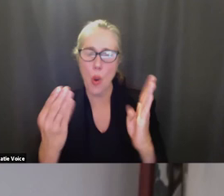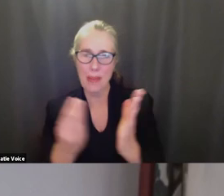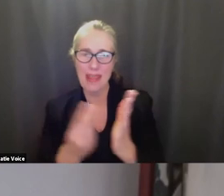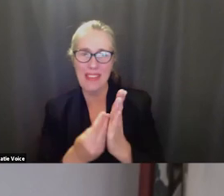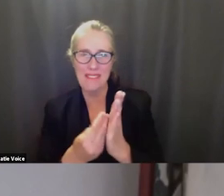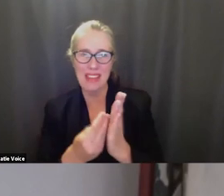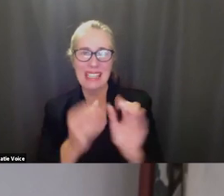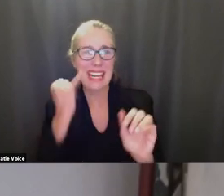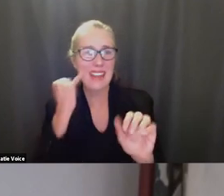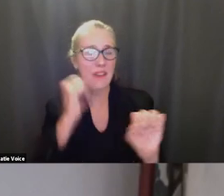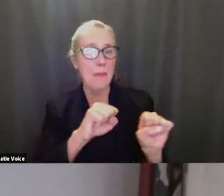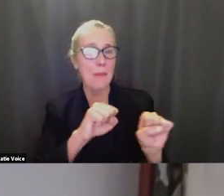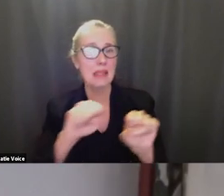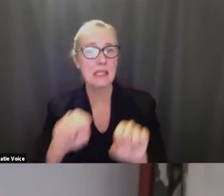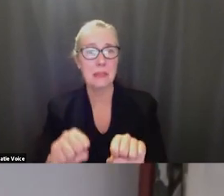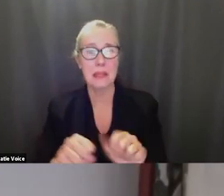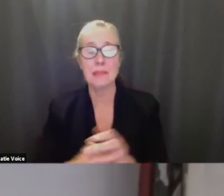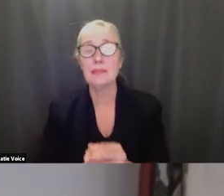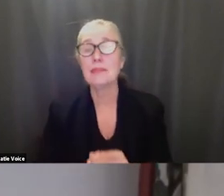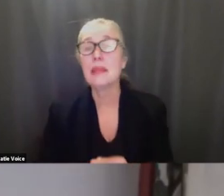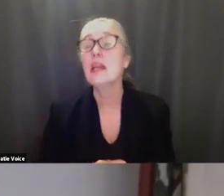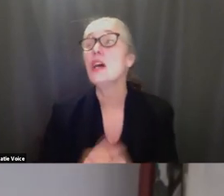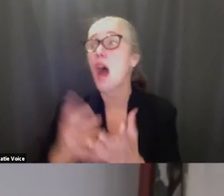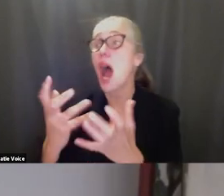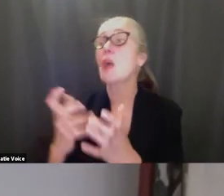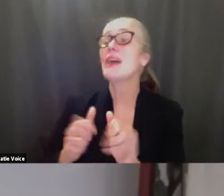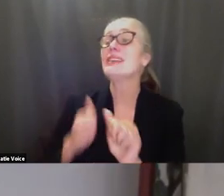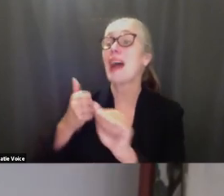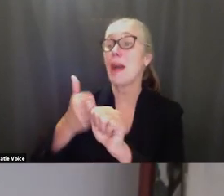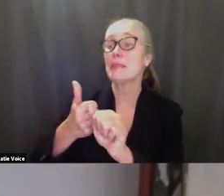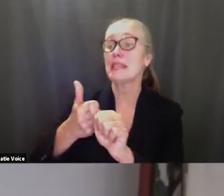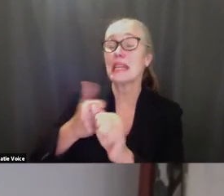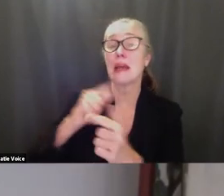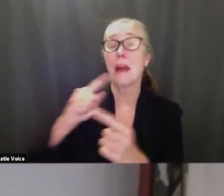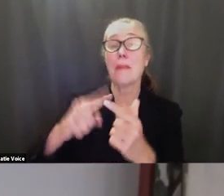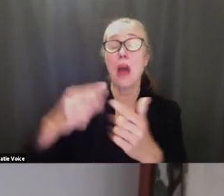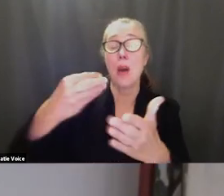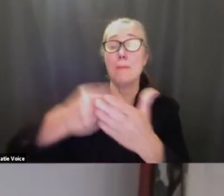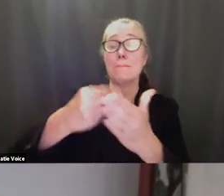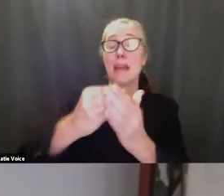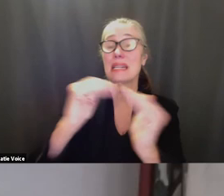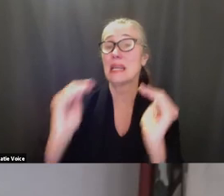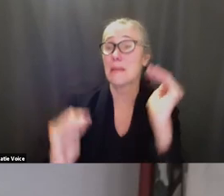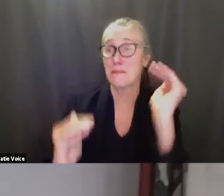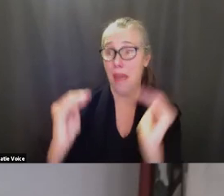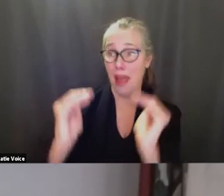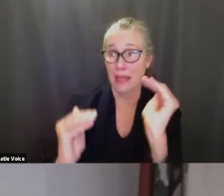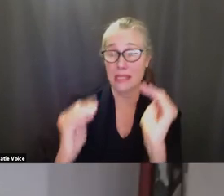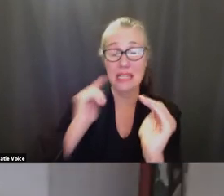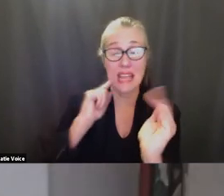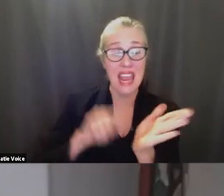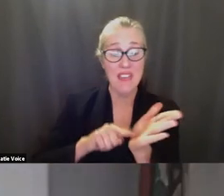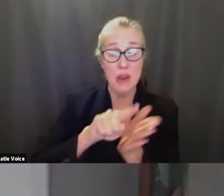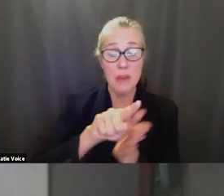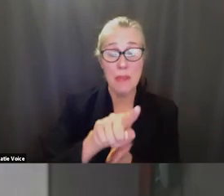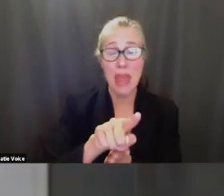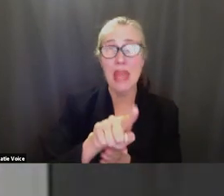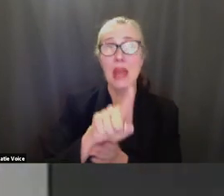i okay i'd like to have an update of what the balance is after that because if we're paying 140